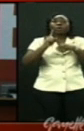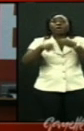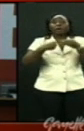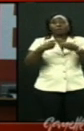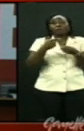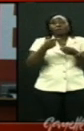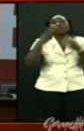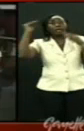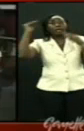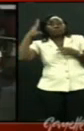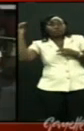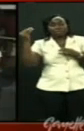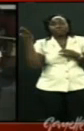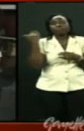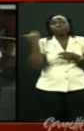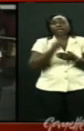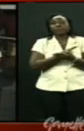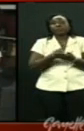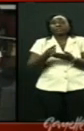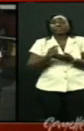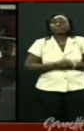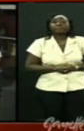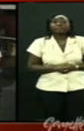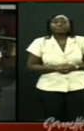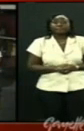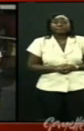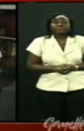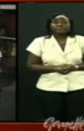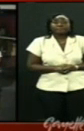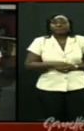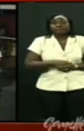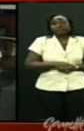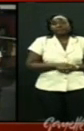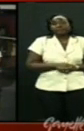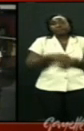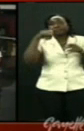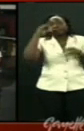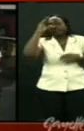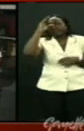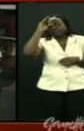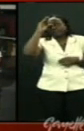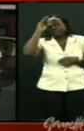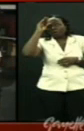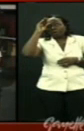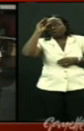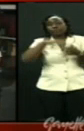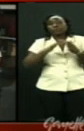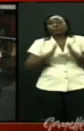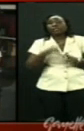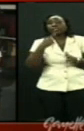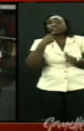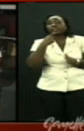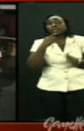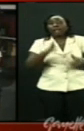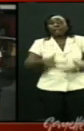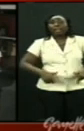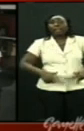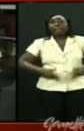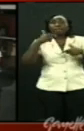weeks. Good morning, my name is Manigo Cedric. I live in Chamfleur,